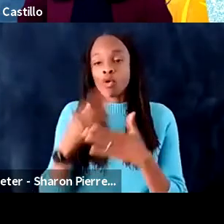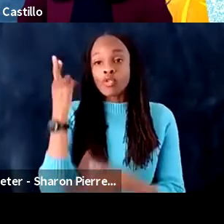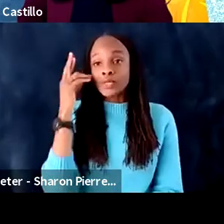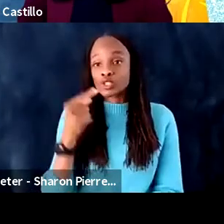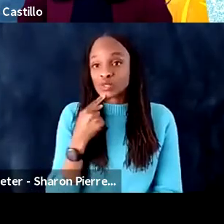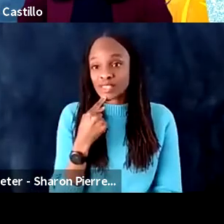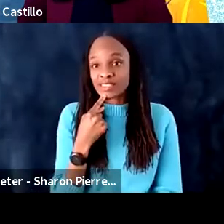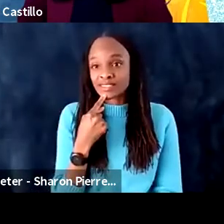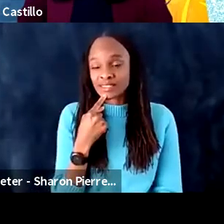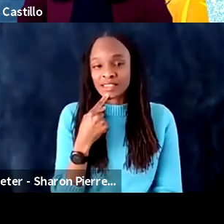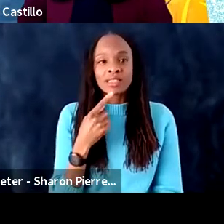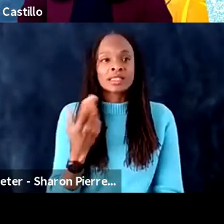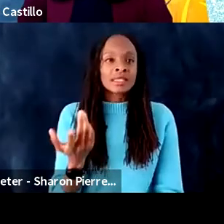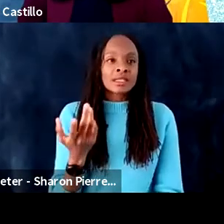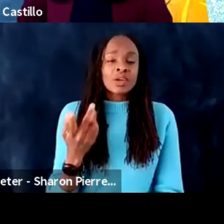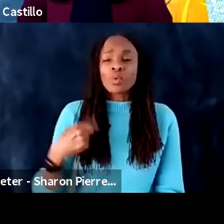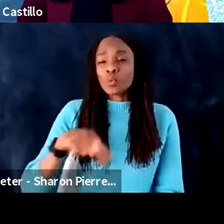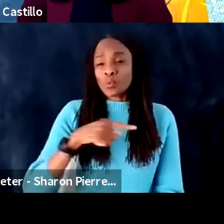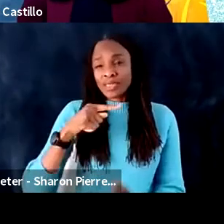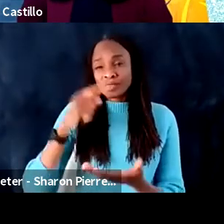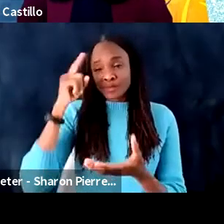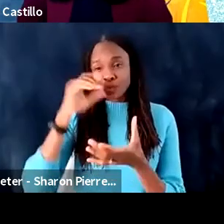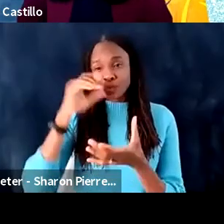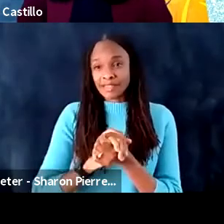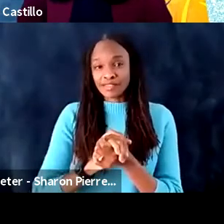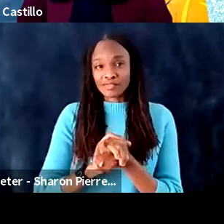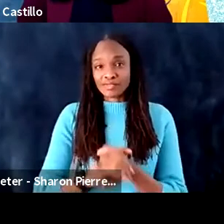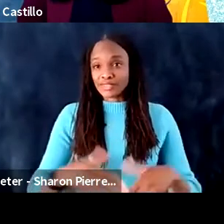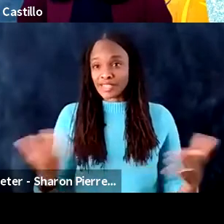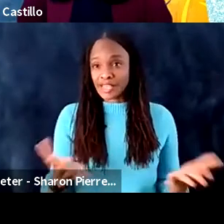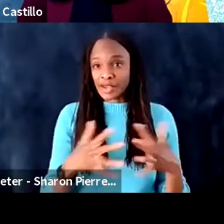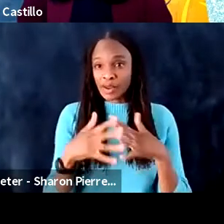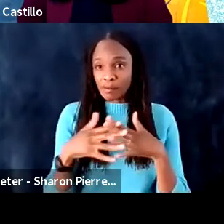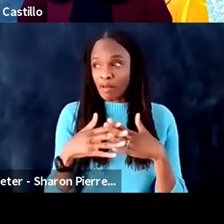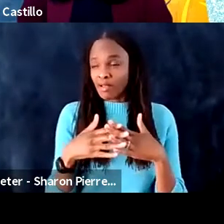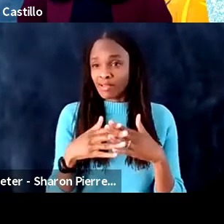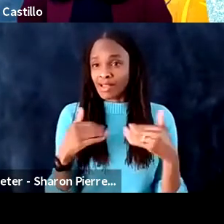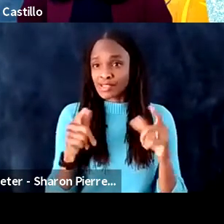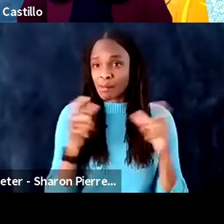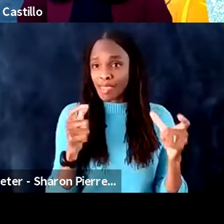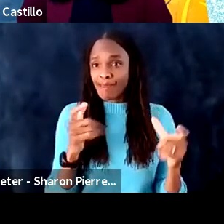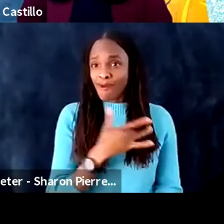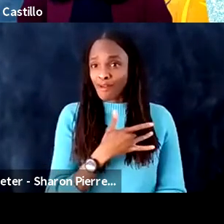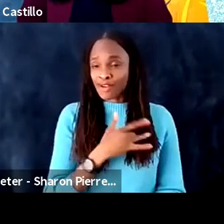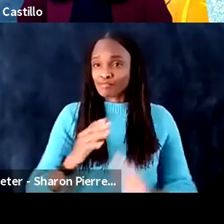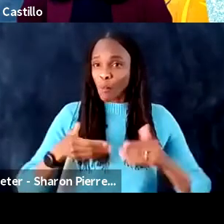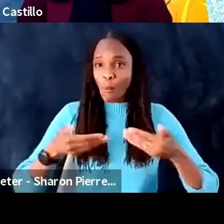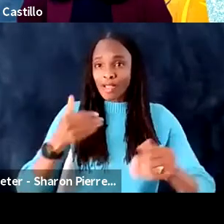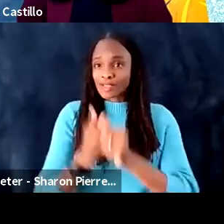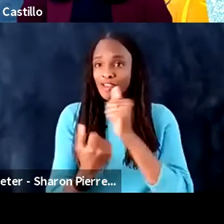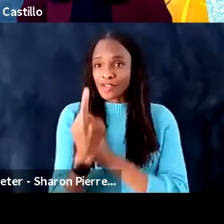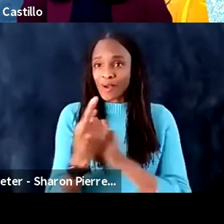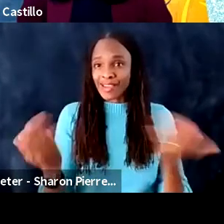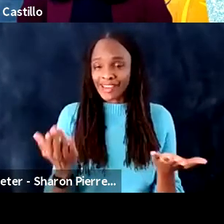And, we believe in an America that is big-hearted and that welcomes everyone here. And